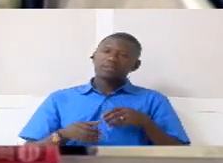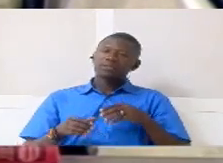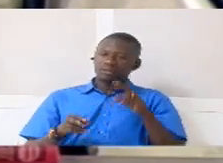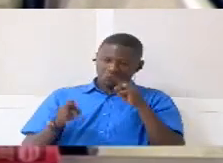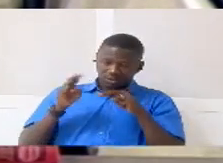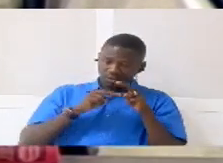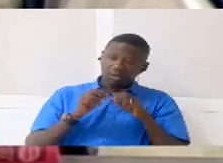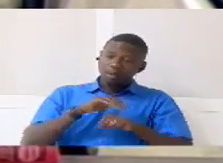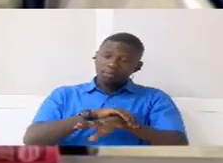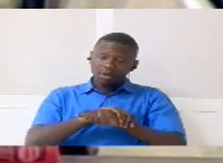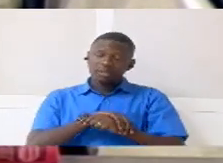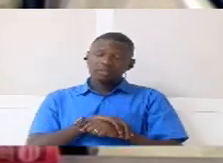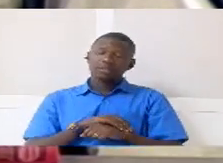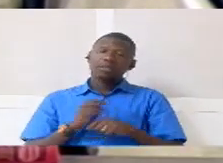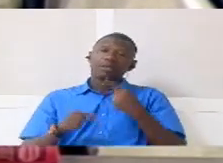Gambia Prison Service.